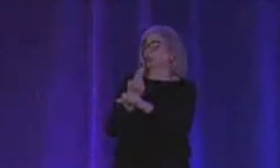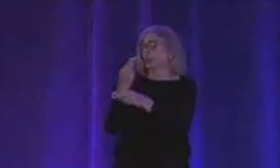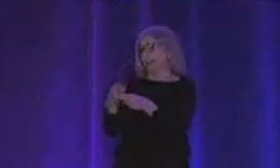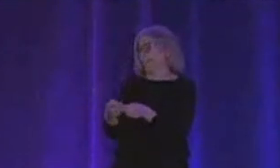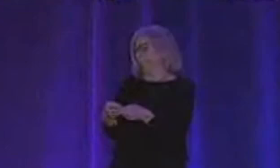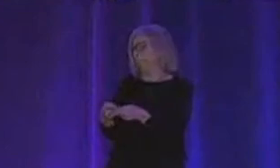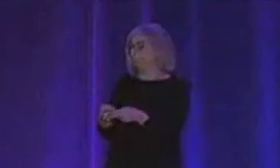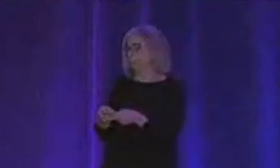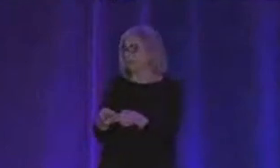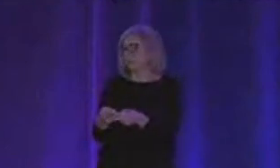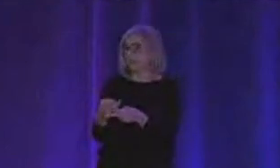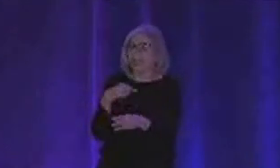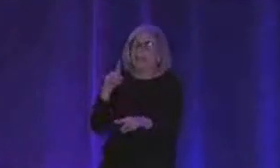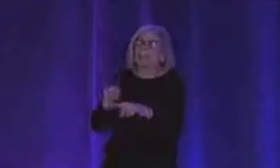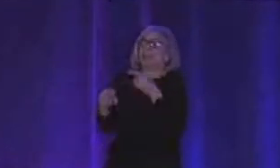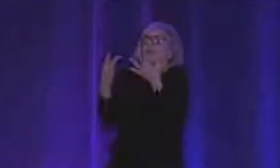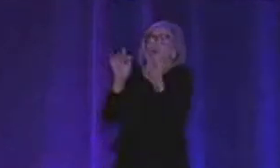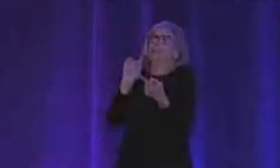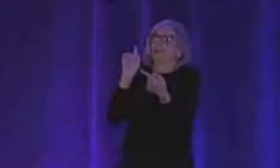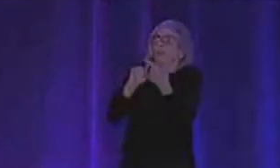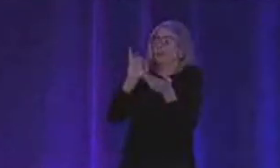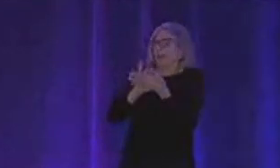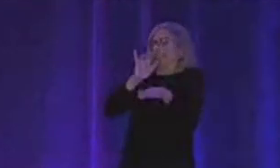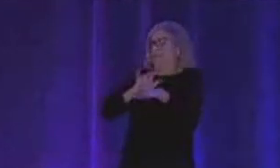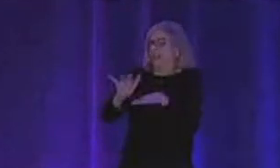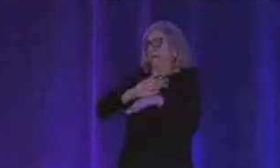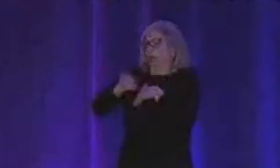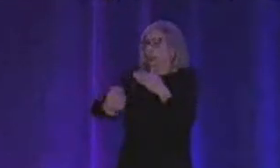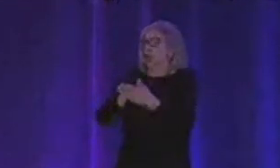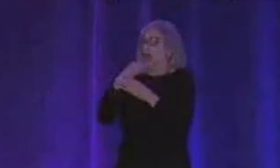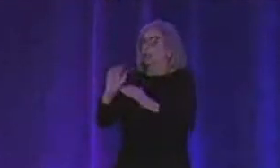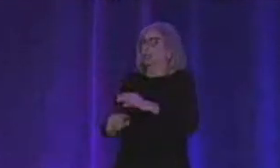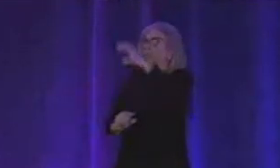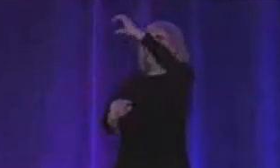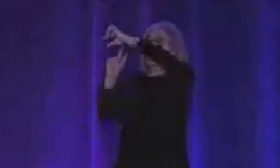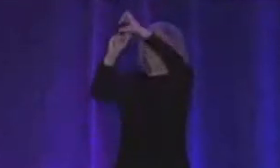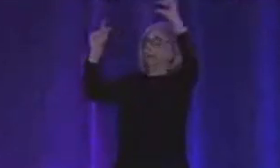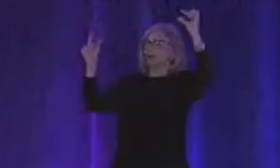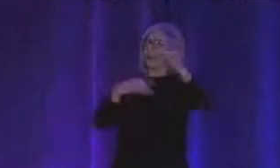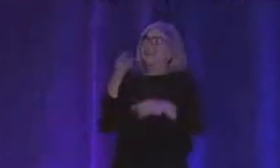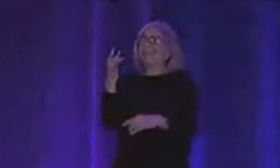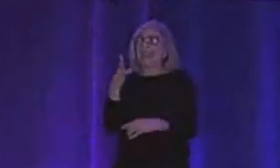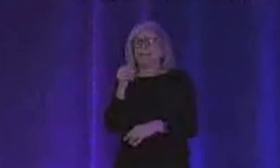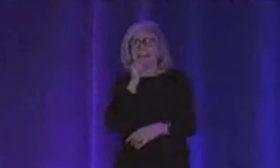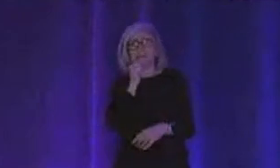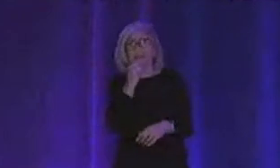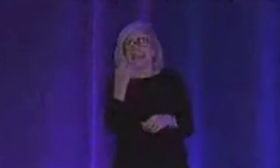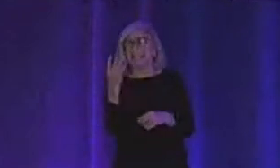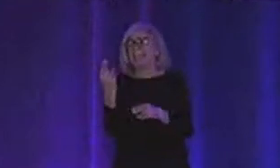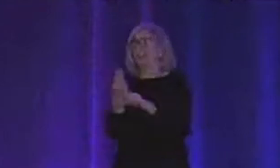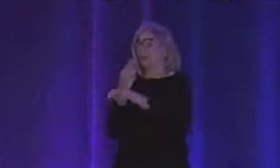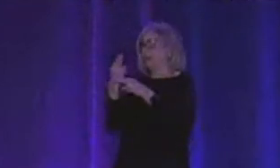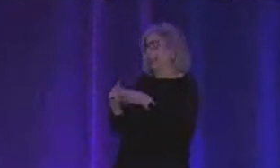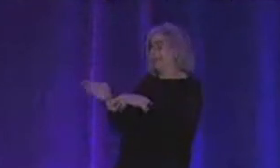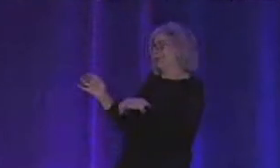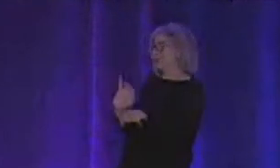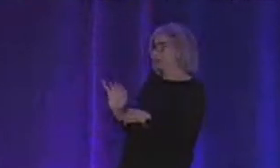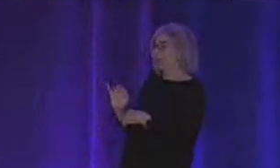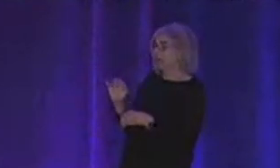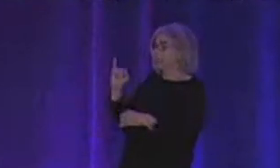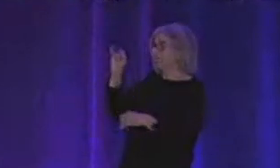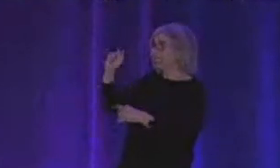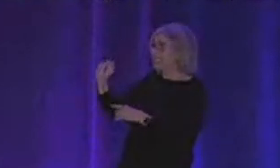So I cannot wait till that's available in all browsers, because not only do I hate passwords, I hate usernames too. Like, it's